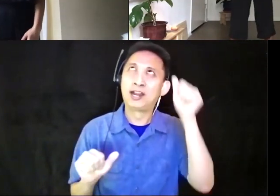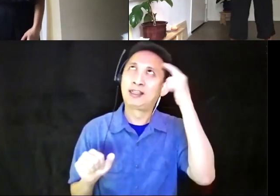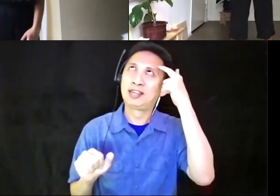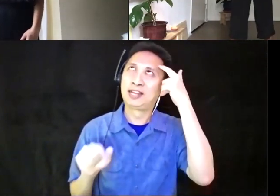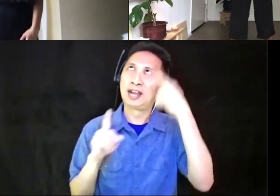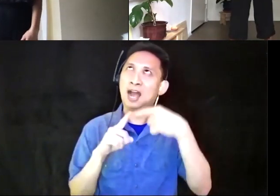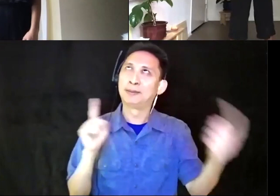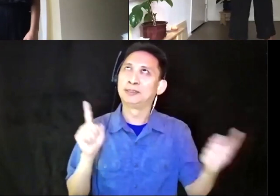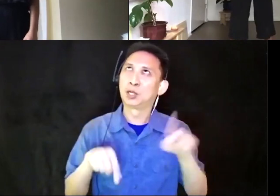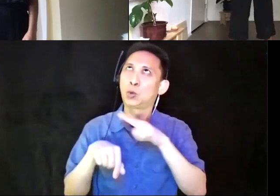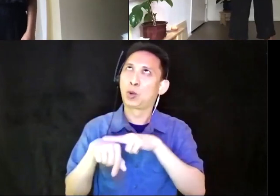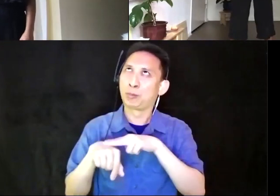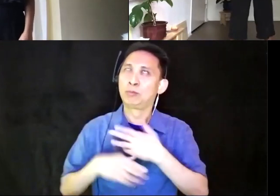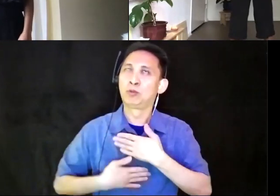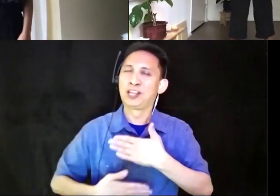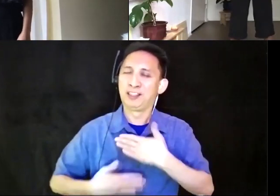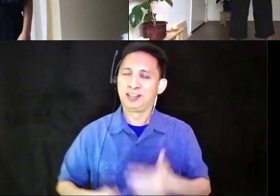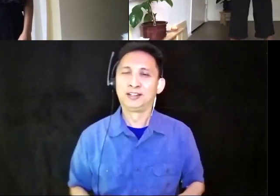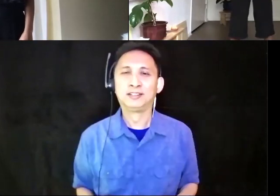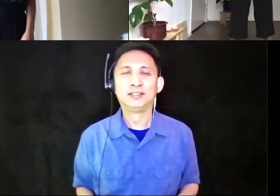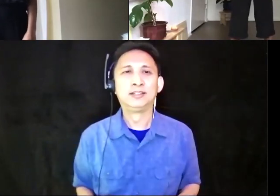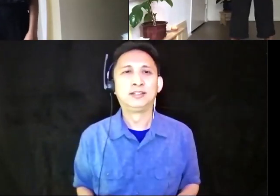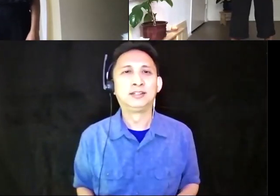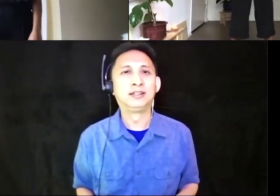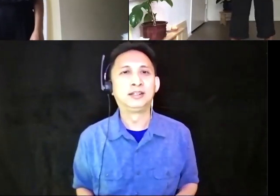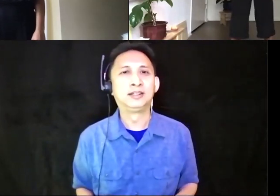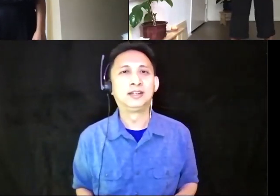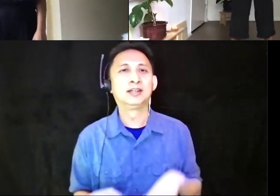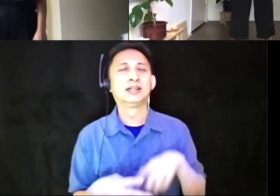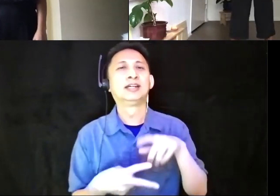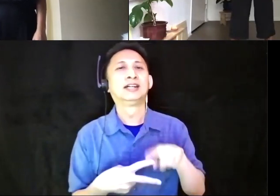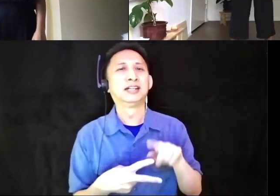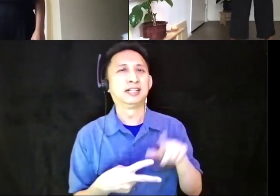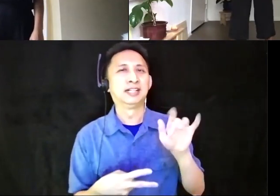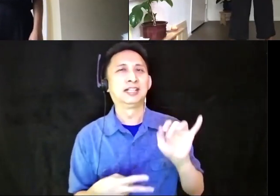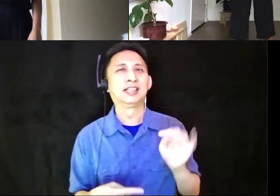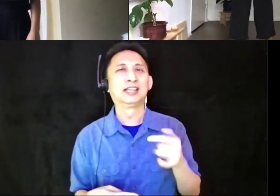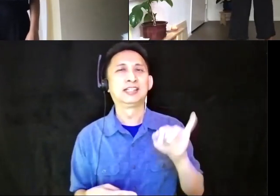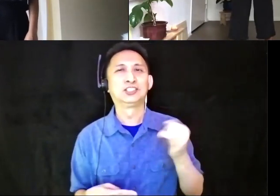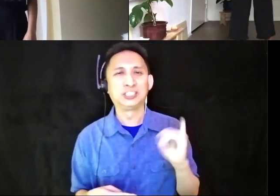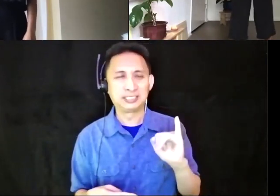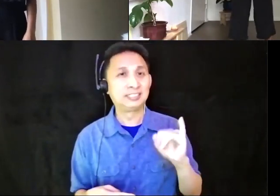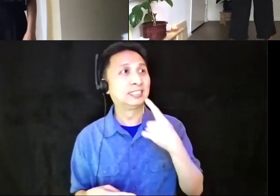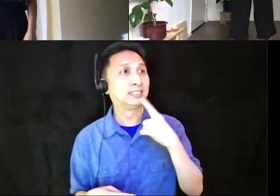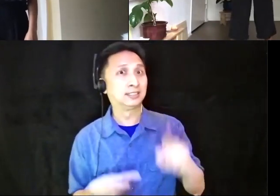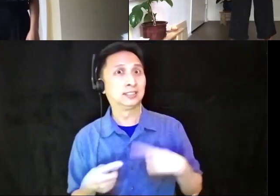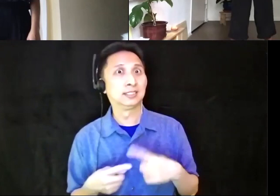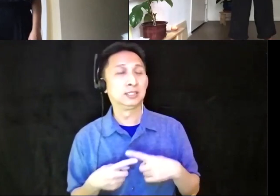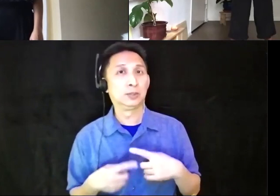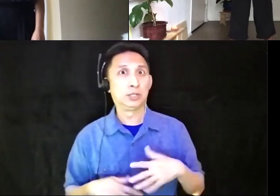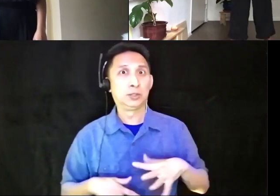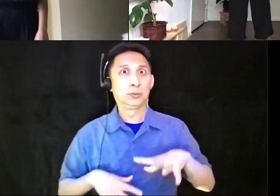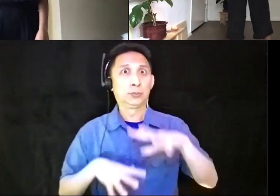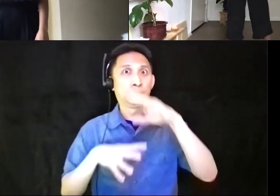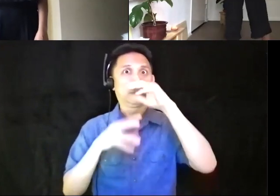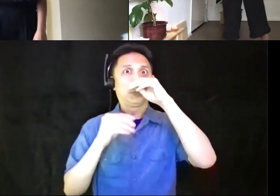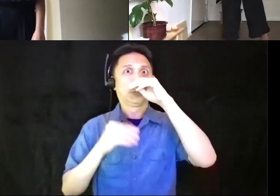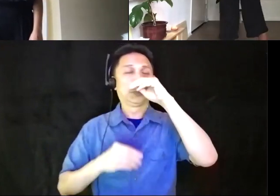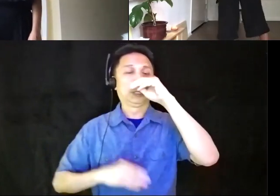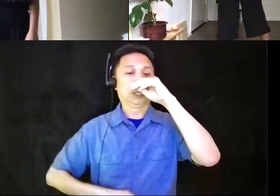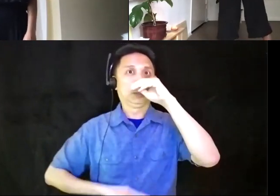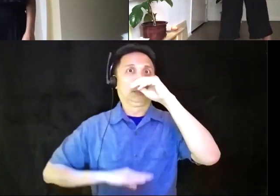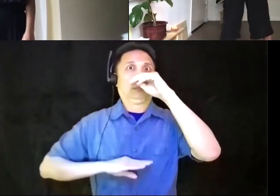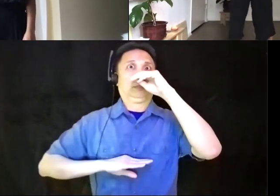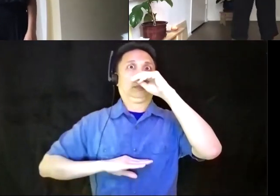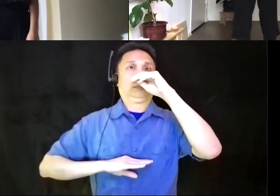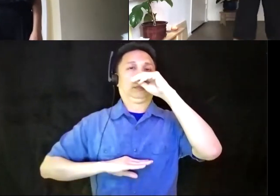Exactly. So when we breathe and we contract the diaphragm, it pushes the breath up to the chest. So with